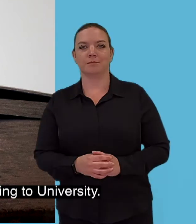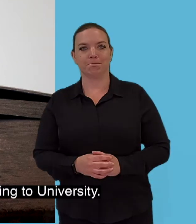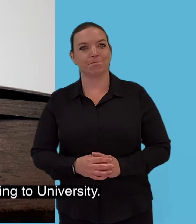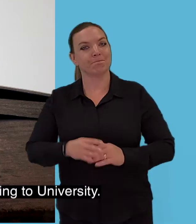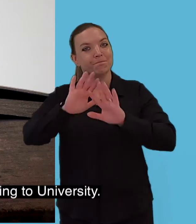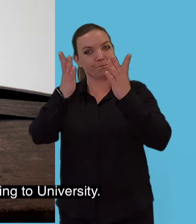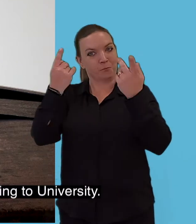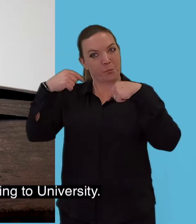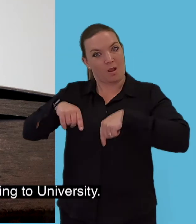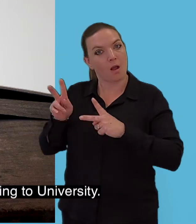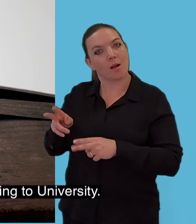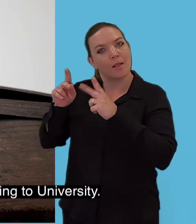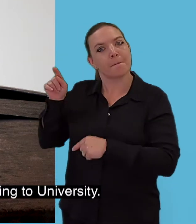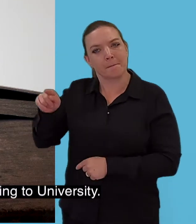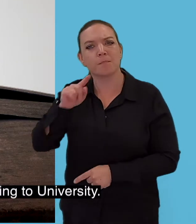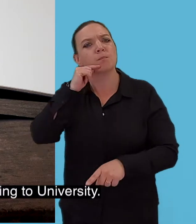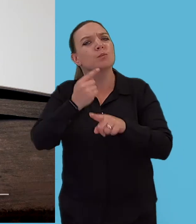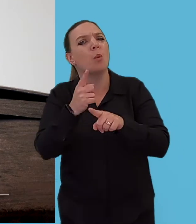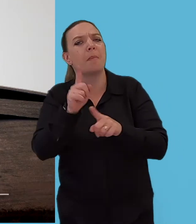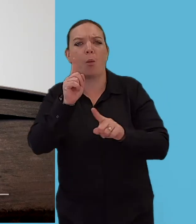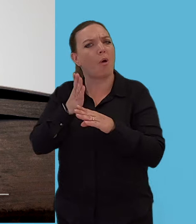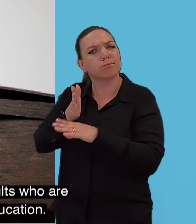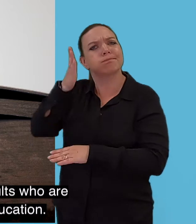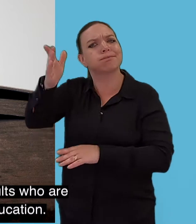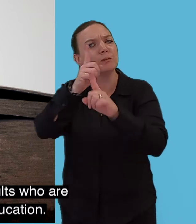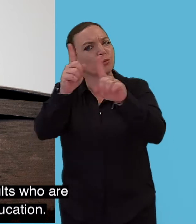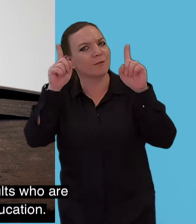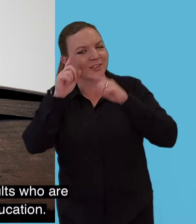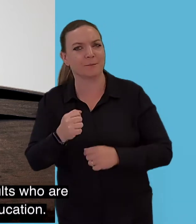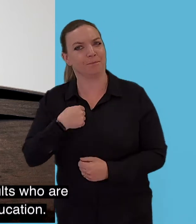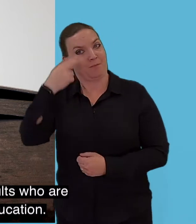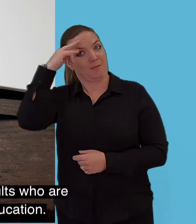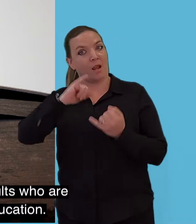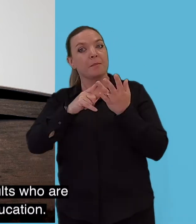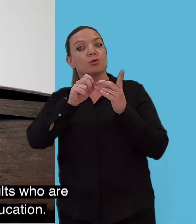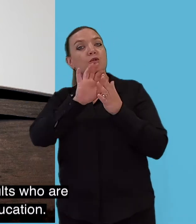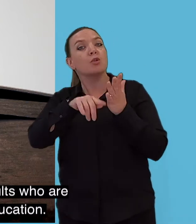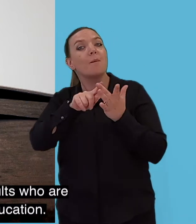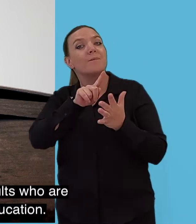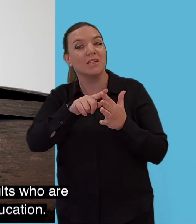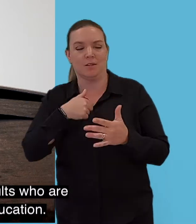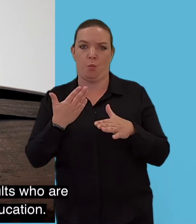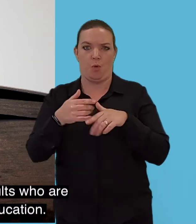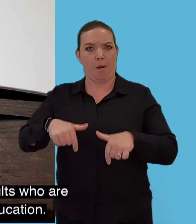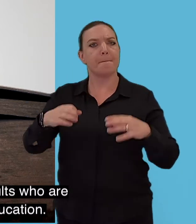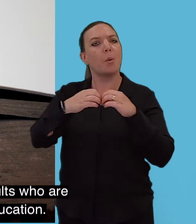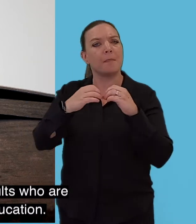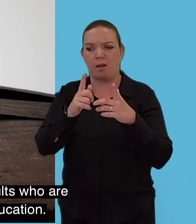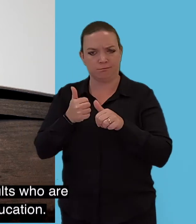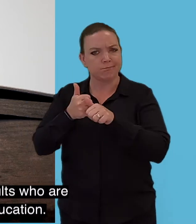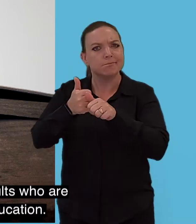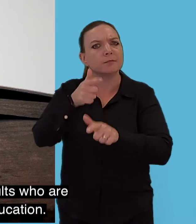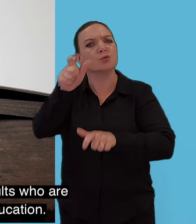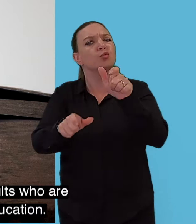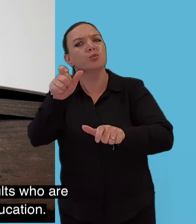Hello and welcome to this video to introduce going to university. My name is Sophie and I work here at Birkbeck supporting adults who are coming